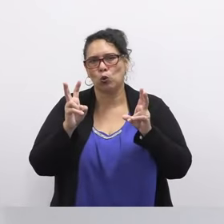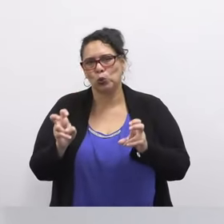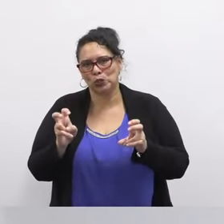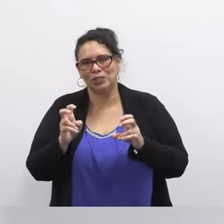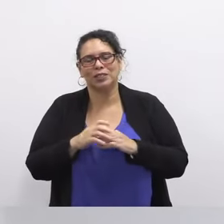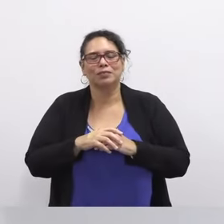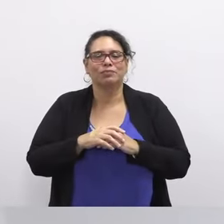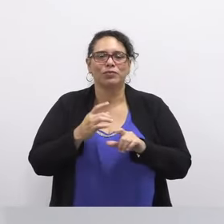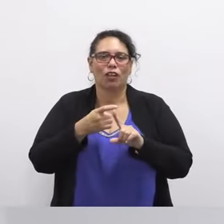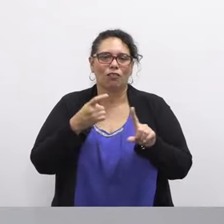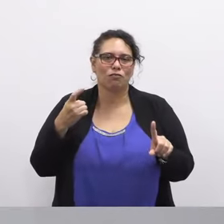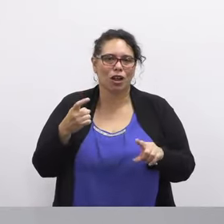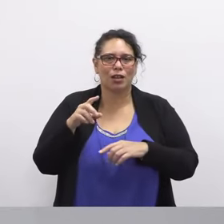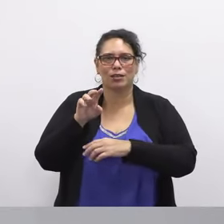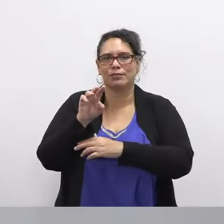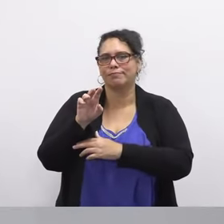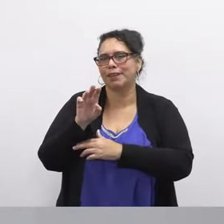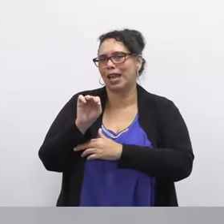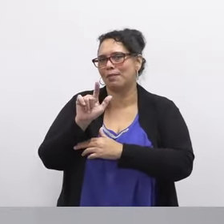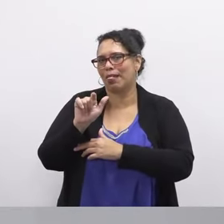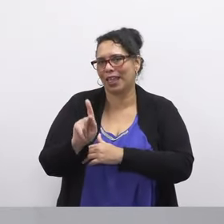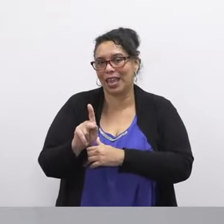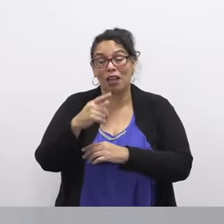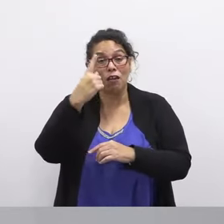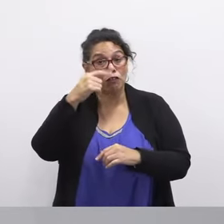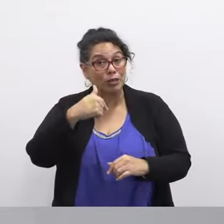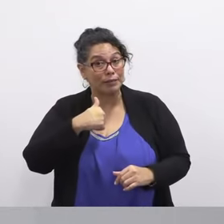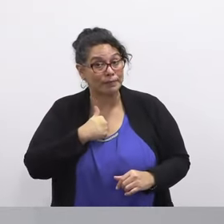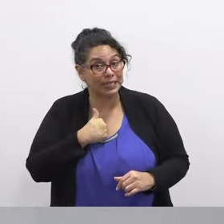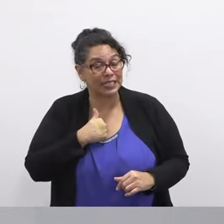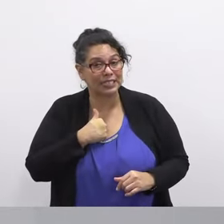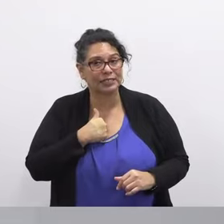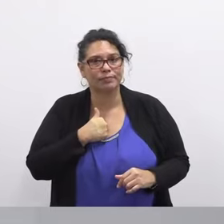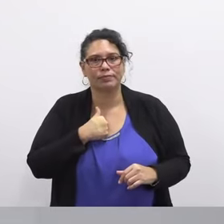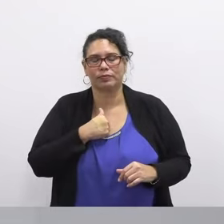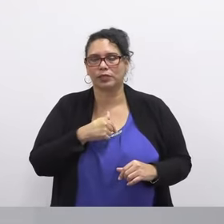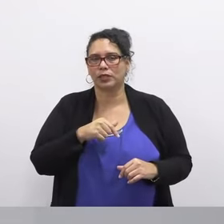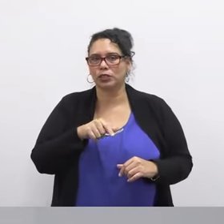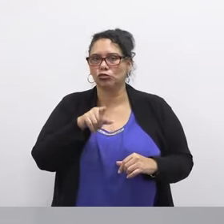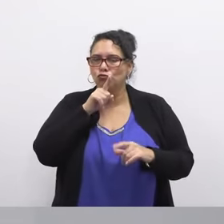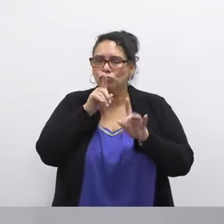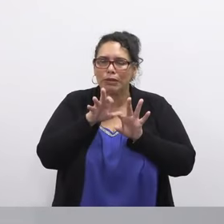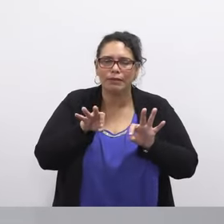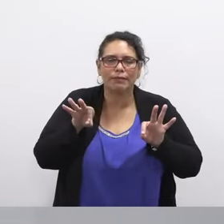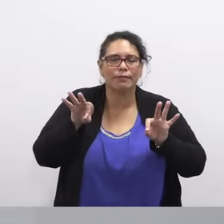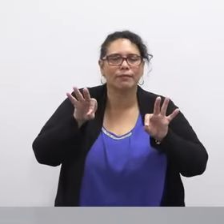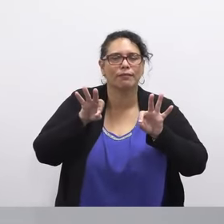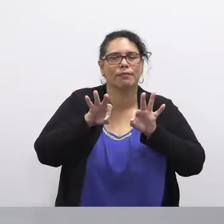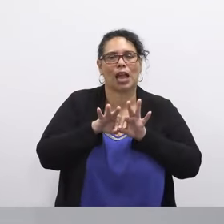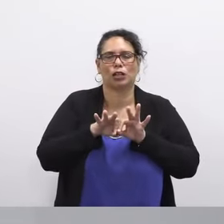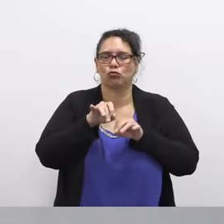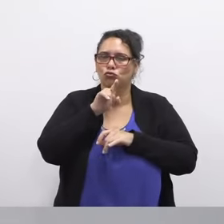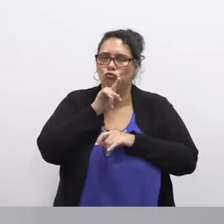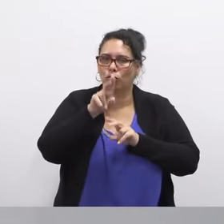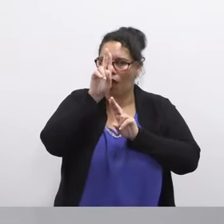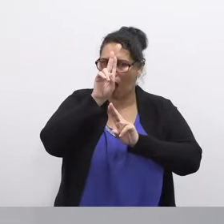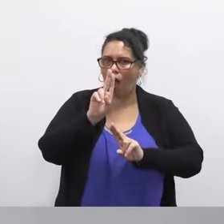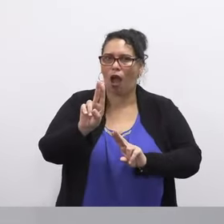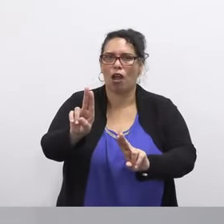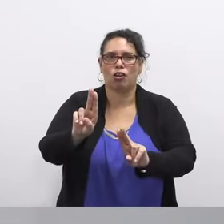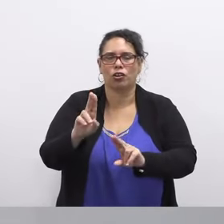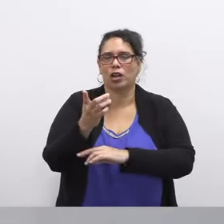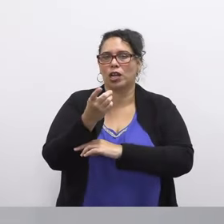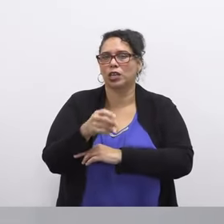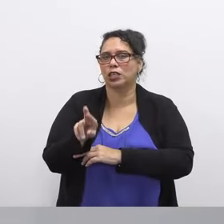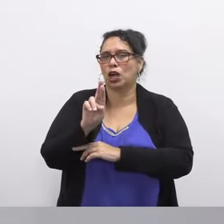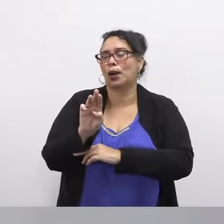posts. And I think for me, the underlying really value of truly honoring Dr. Martin